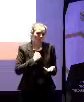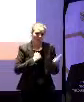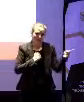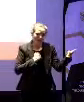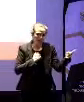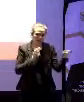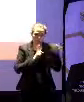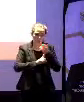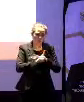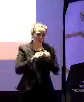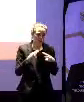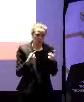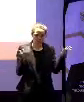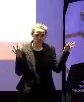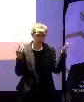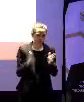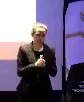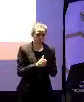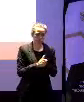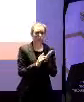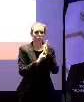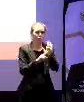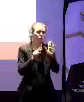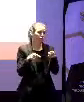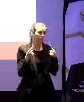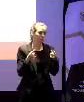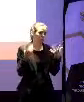in because the